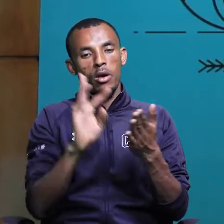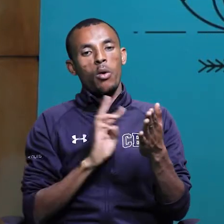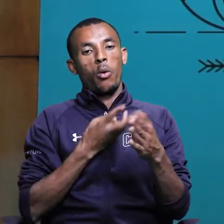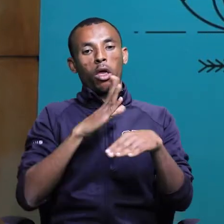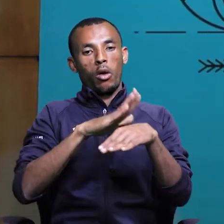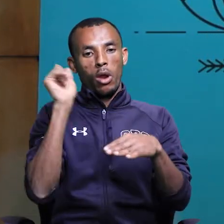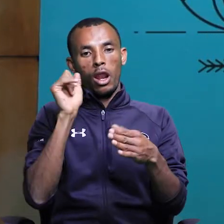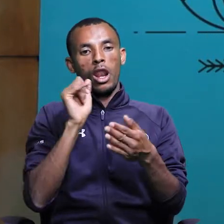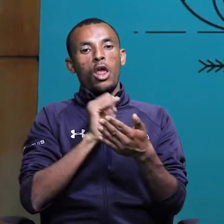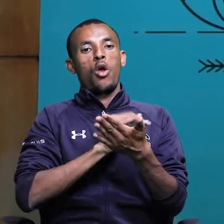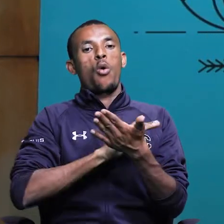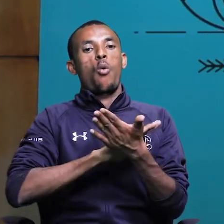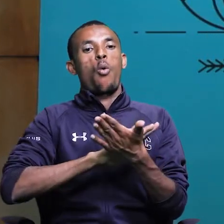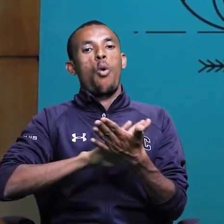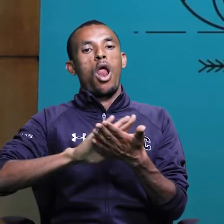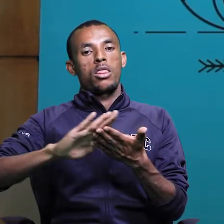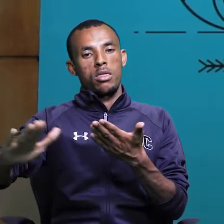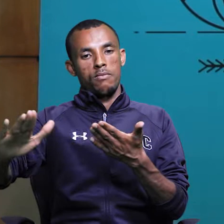that qualitative data.